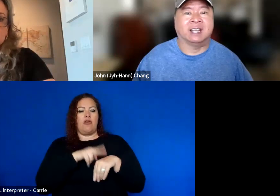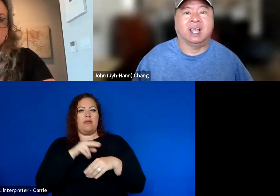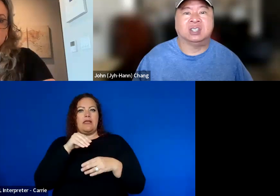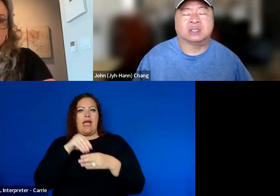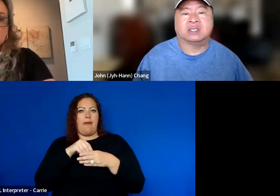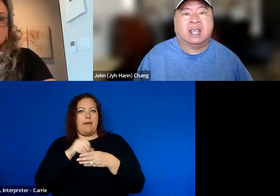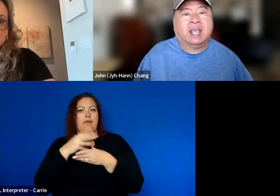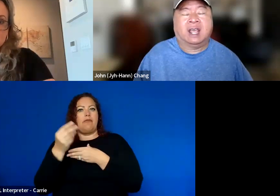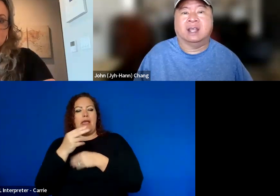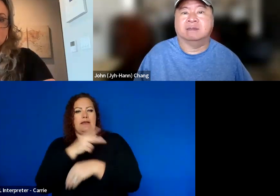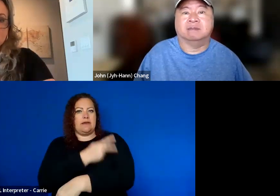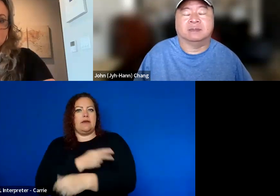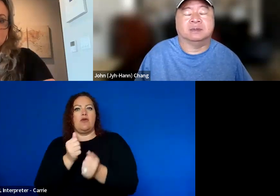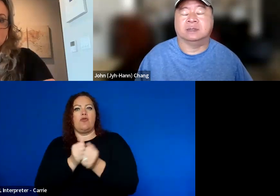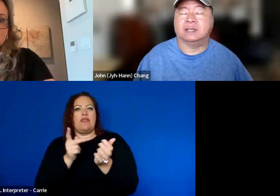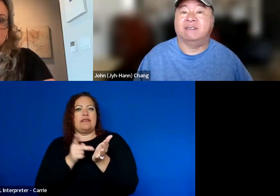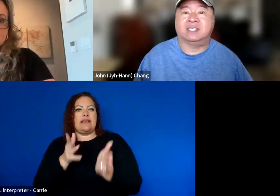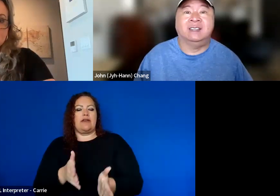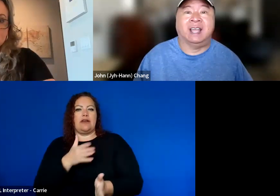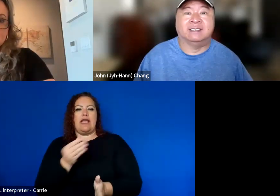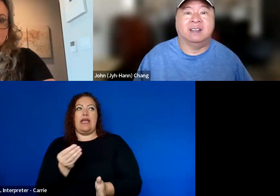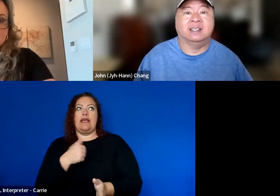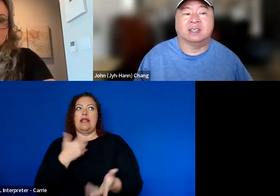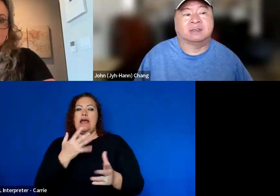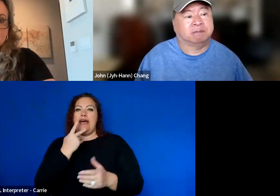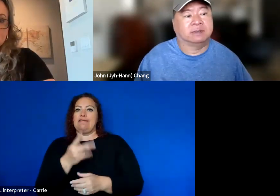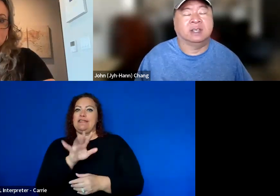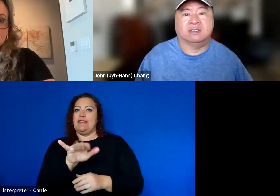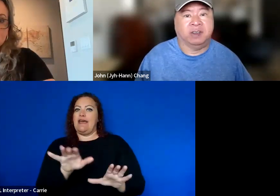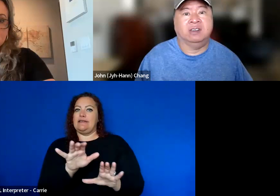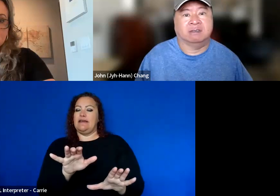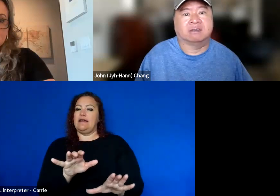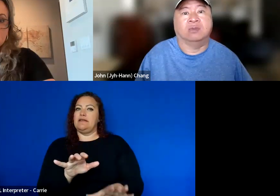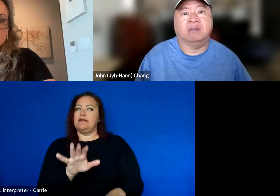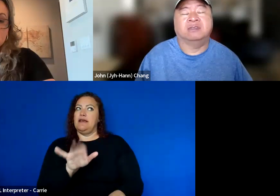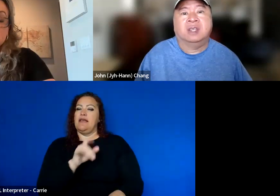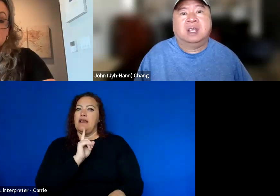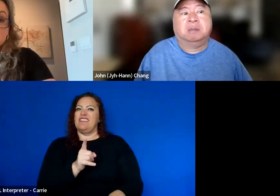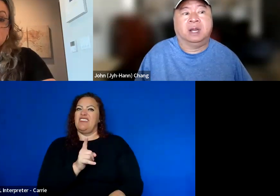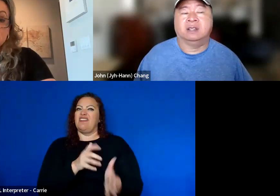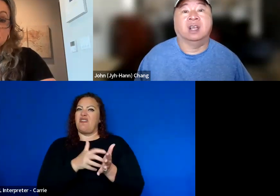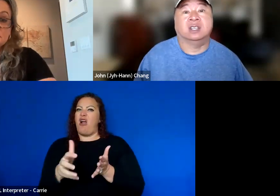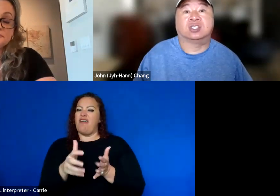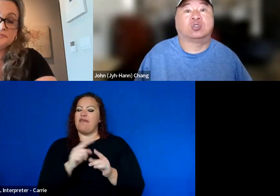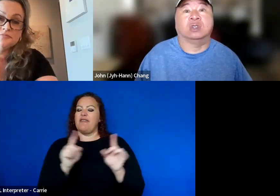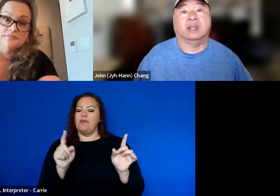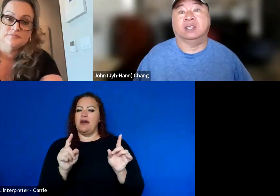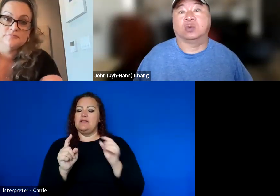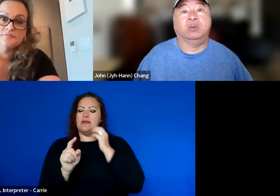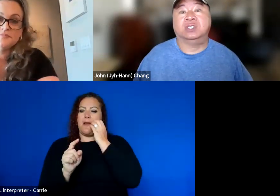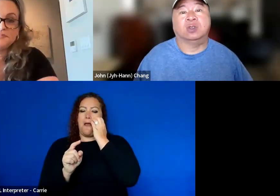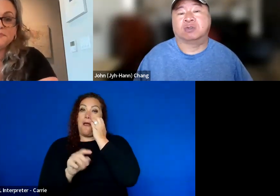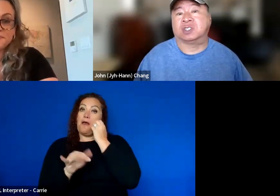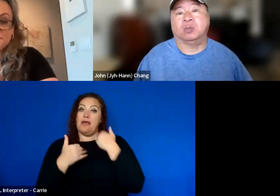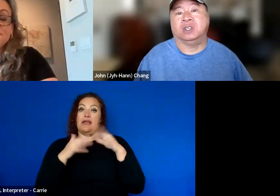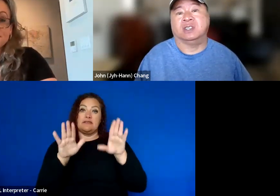with a psychiatrist. And I've seen that done. It's very rough, but it's has